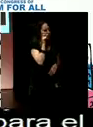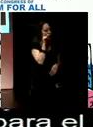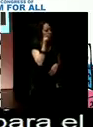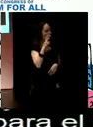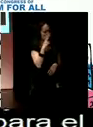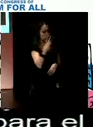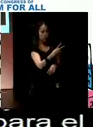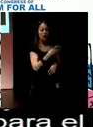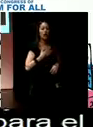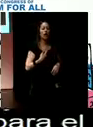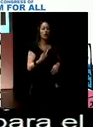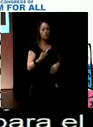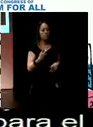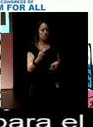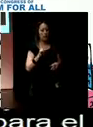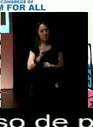these